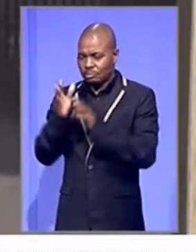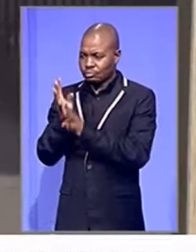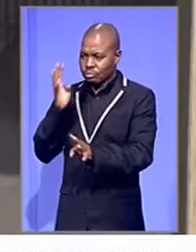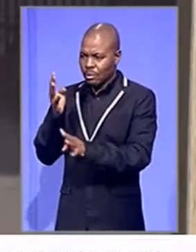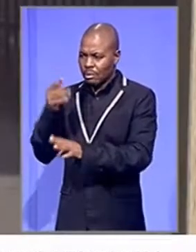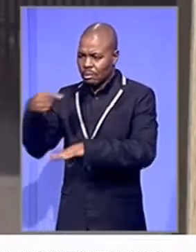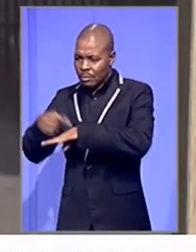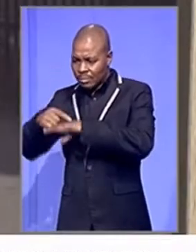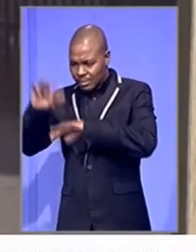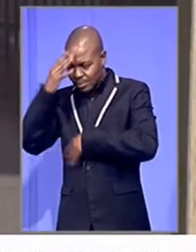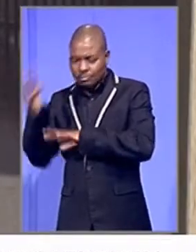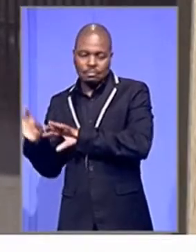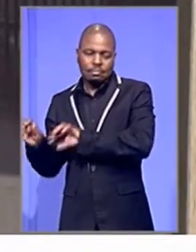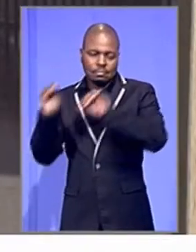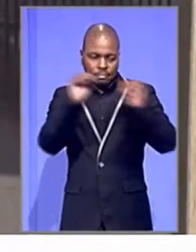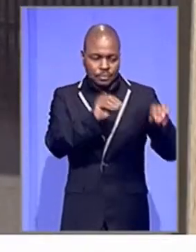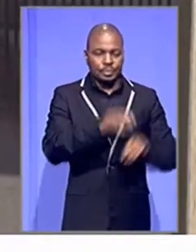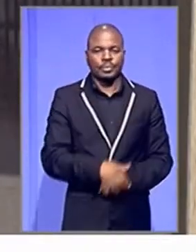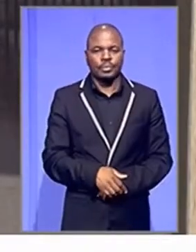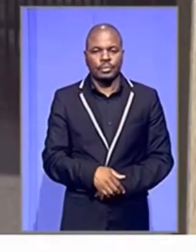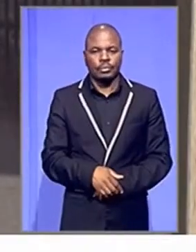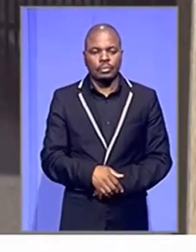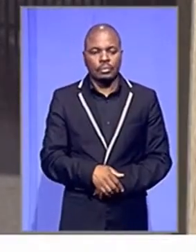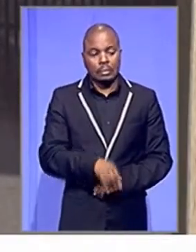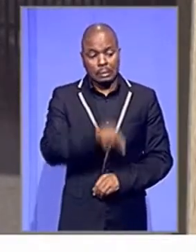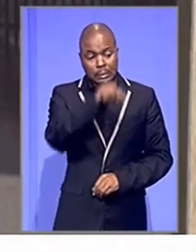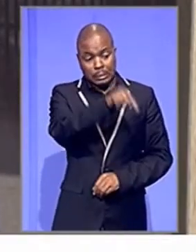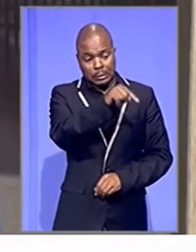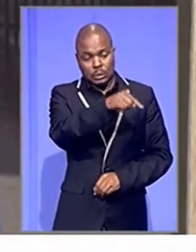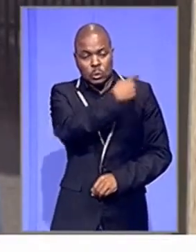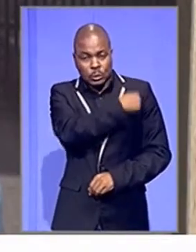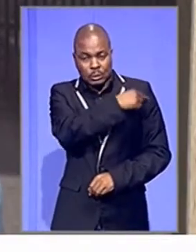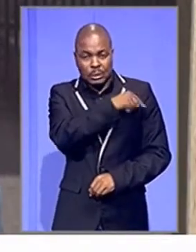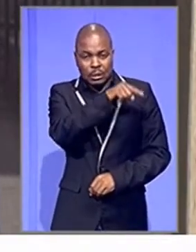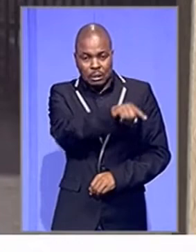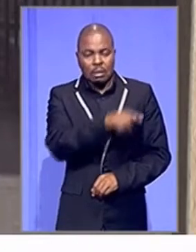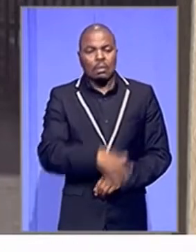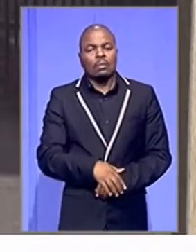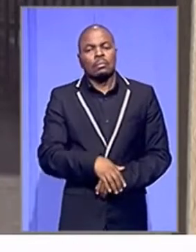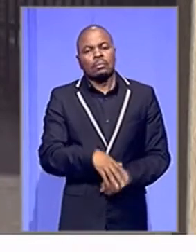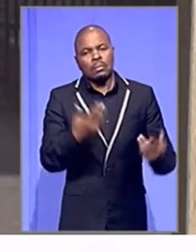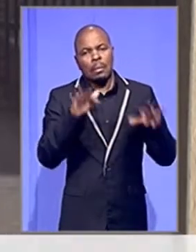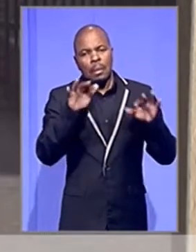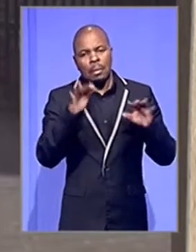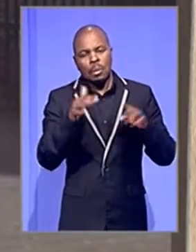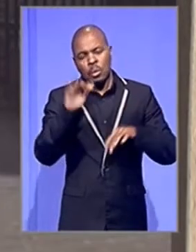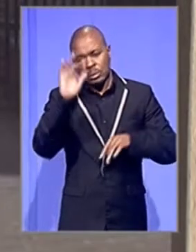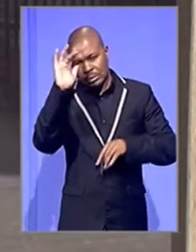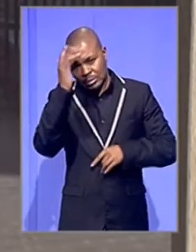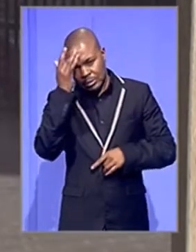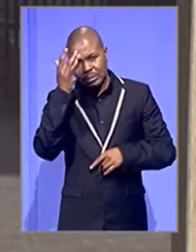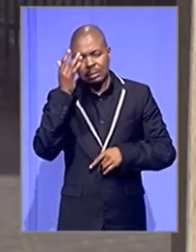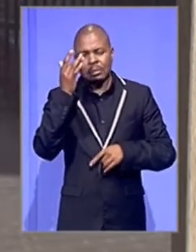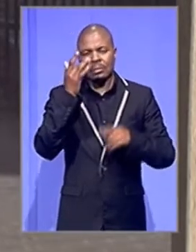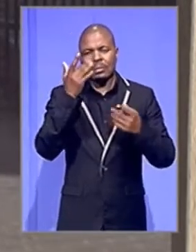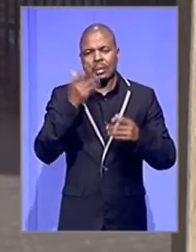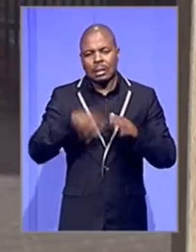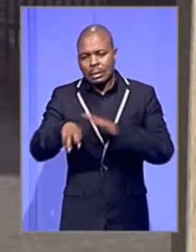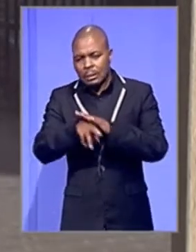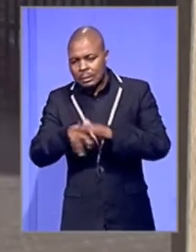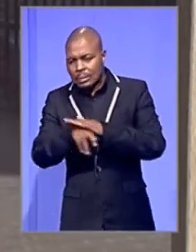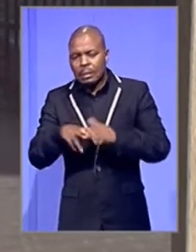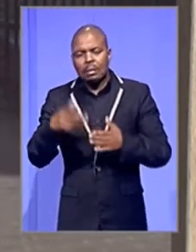E shebana also le ditlhoko tsa sepetlele tsa batho ba Kgaripe ba senang regional